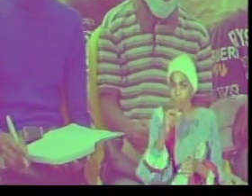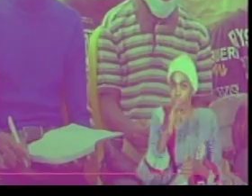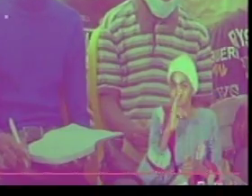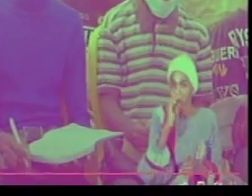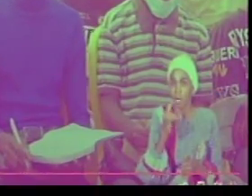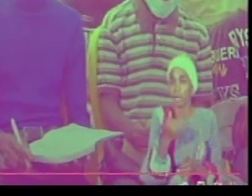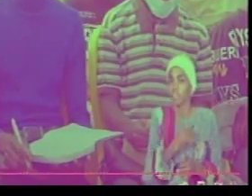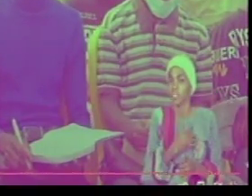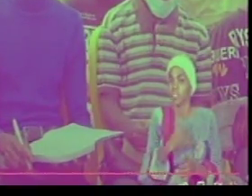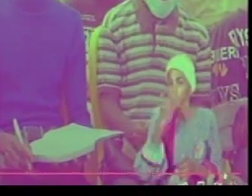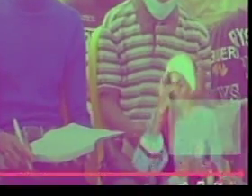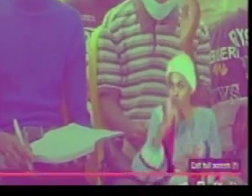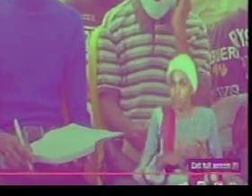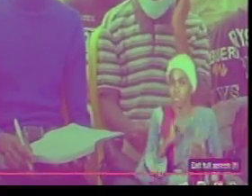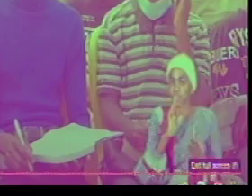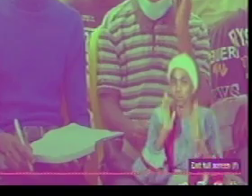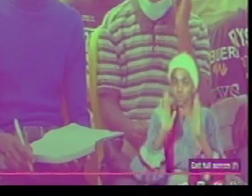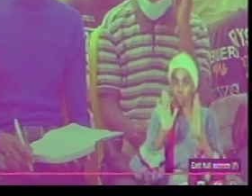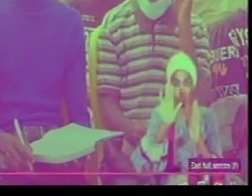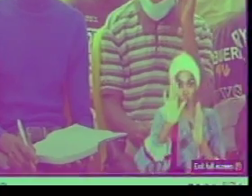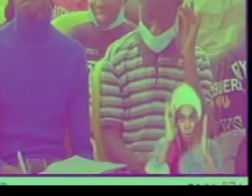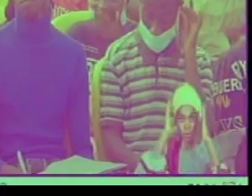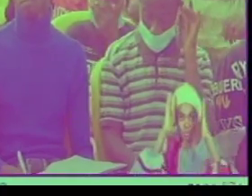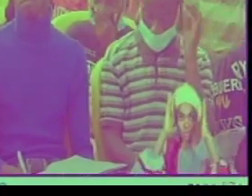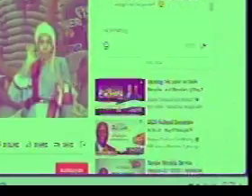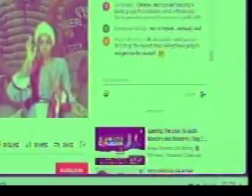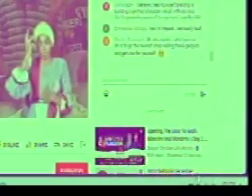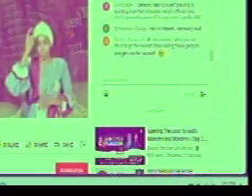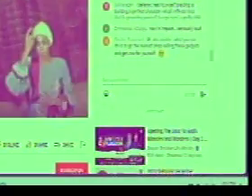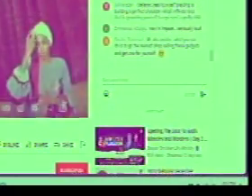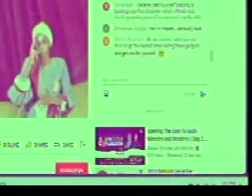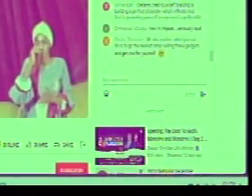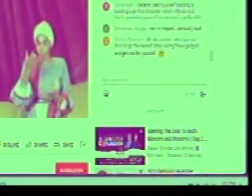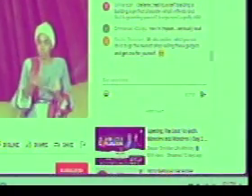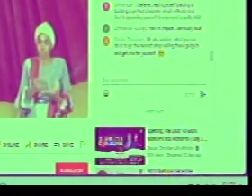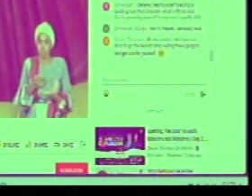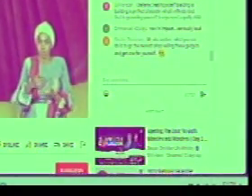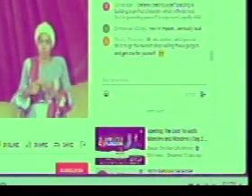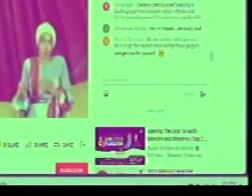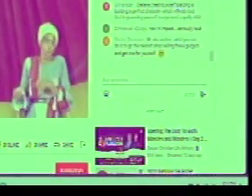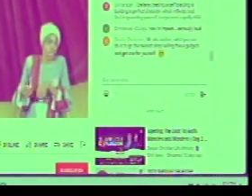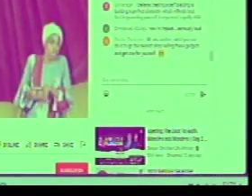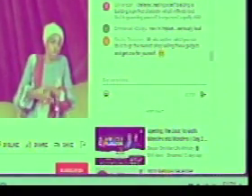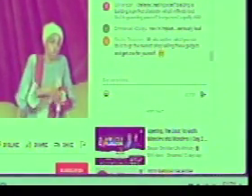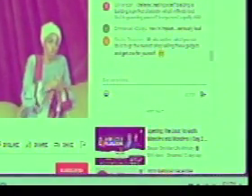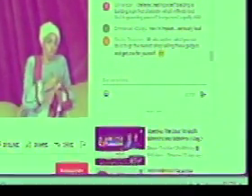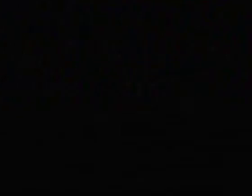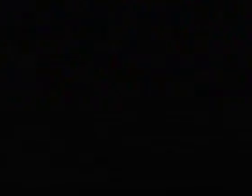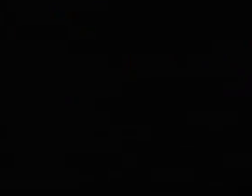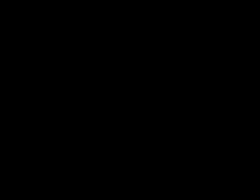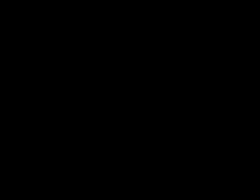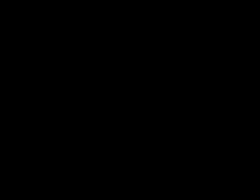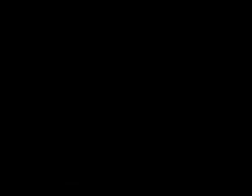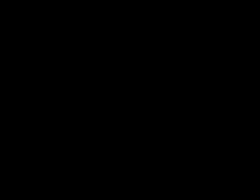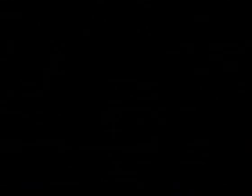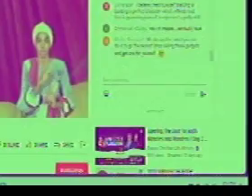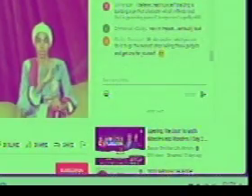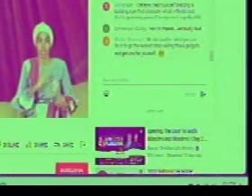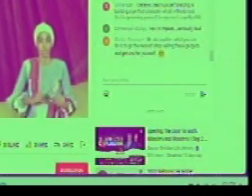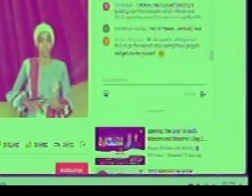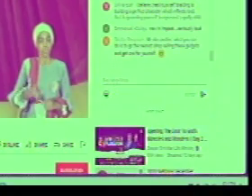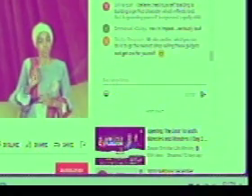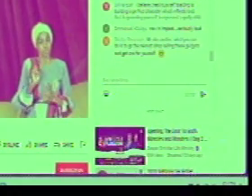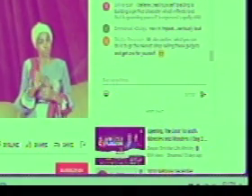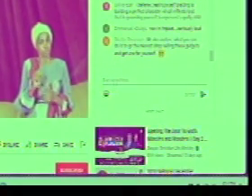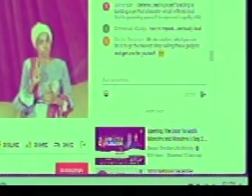aim. You want to influence people to come to Christ. So you yourself must be able to demonstrate that